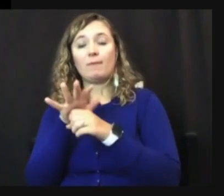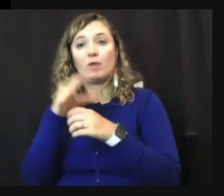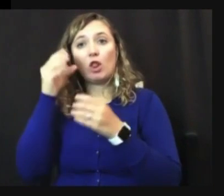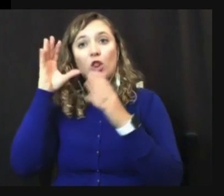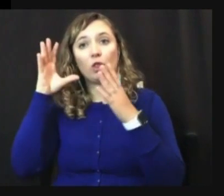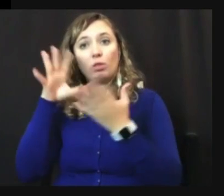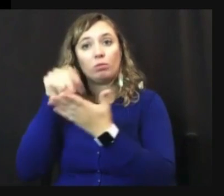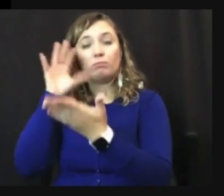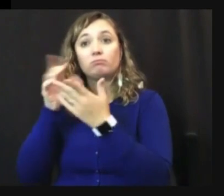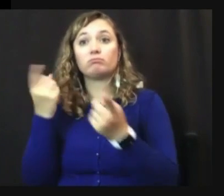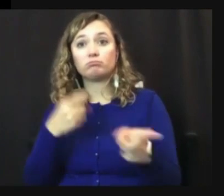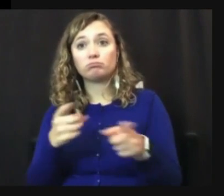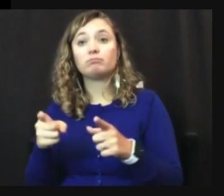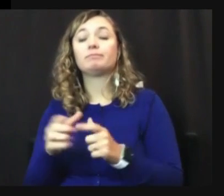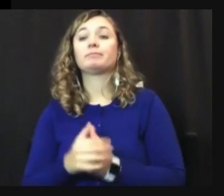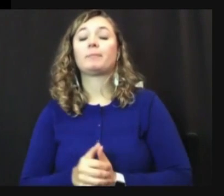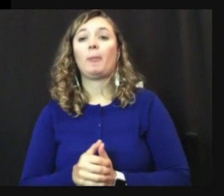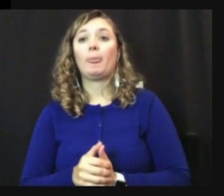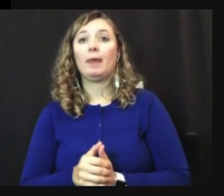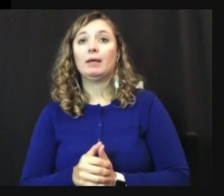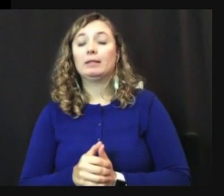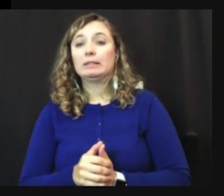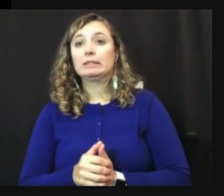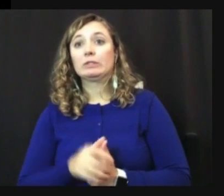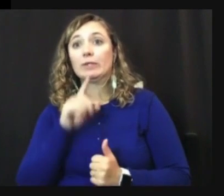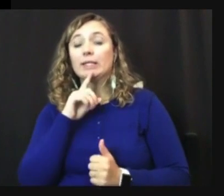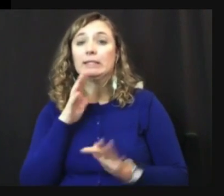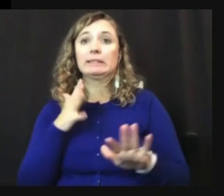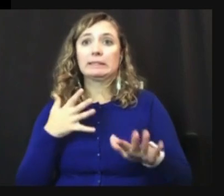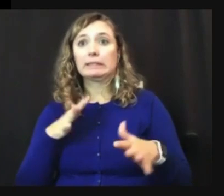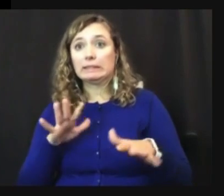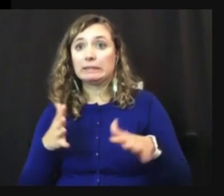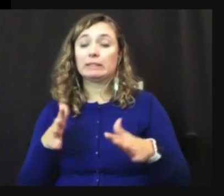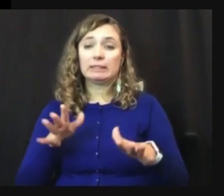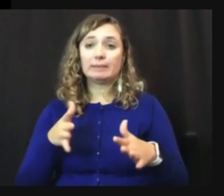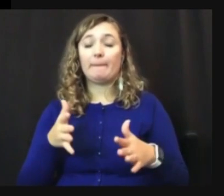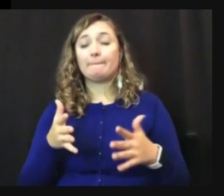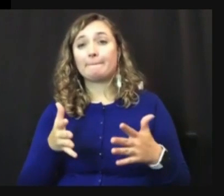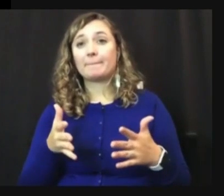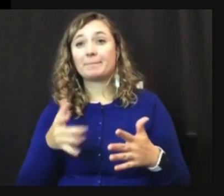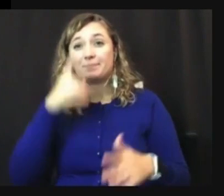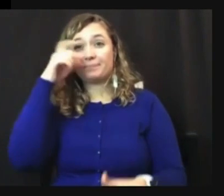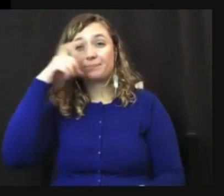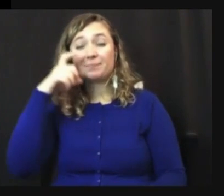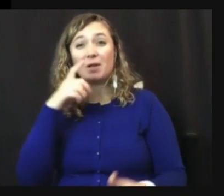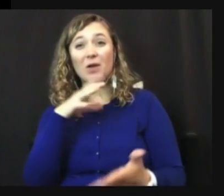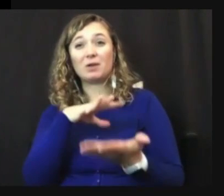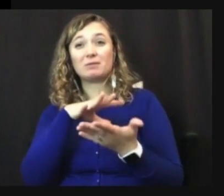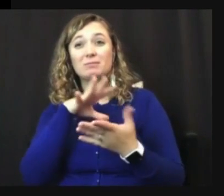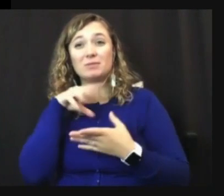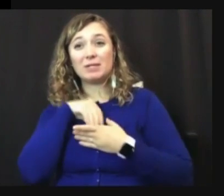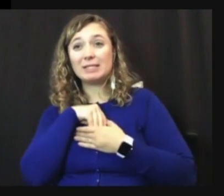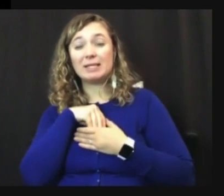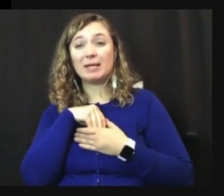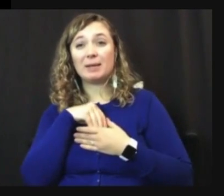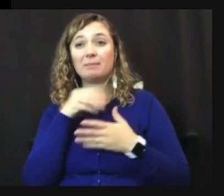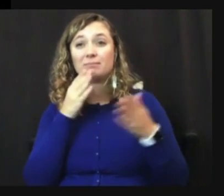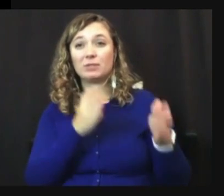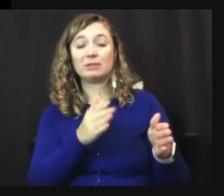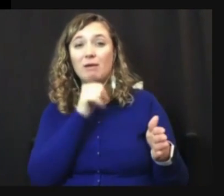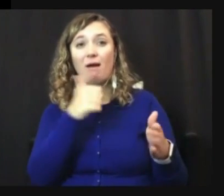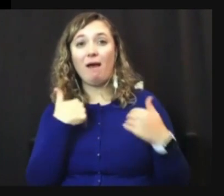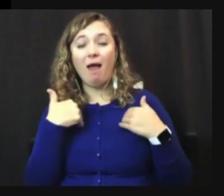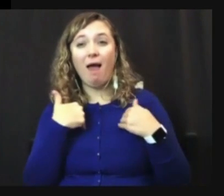It gets really, really sketchy because an autistic person does not have the same body